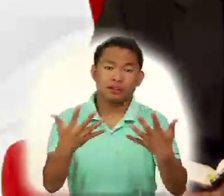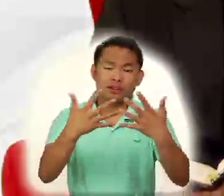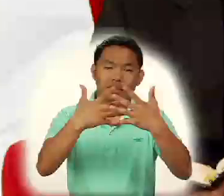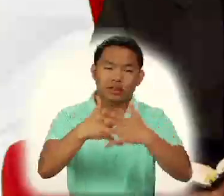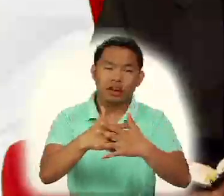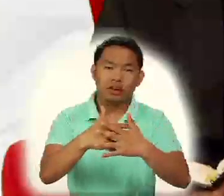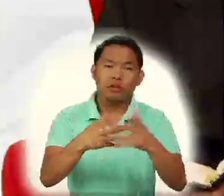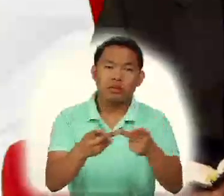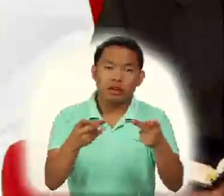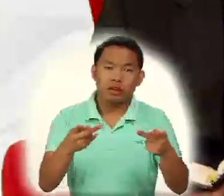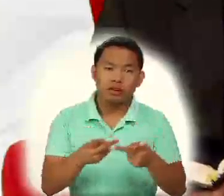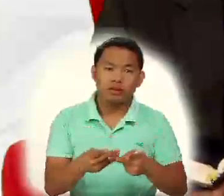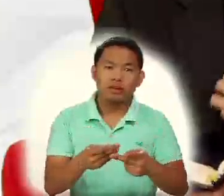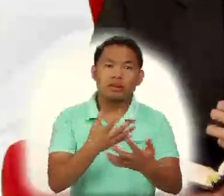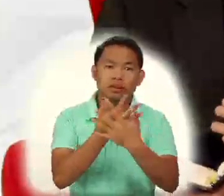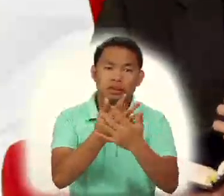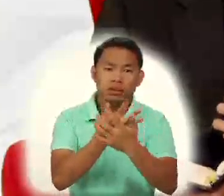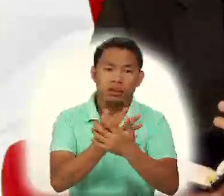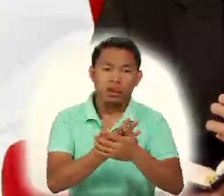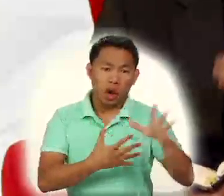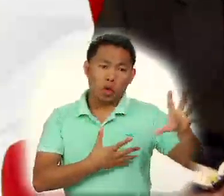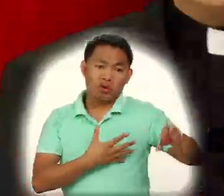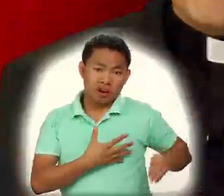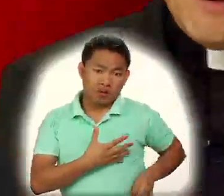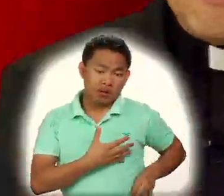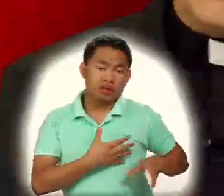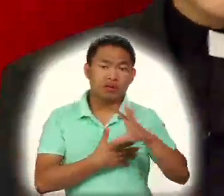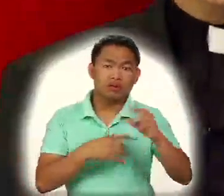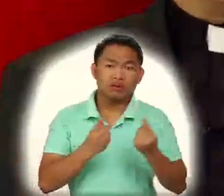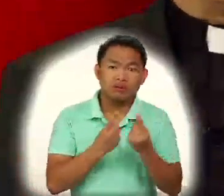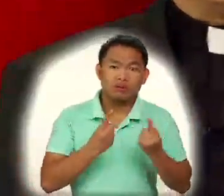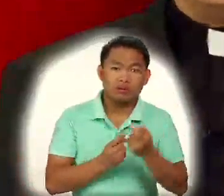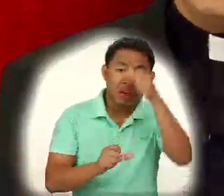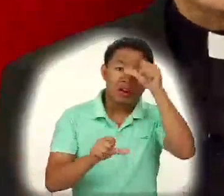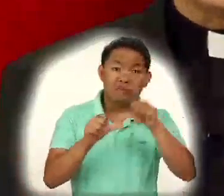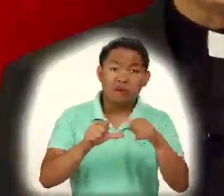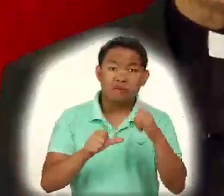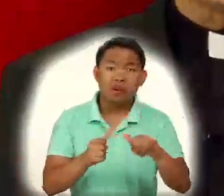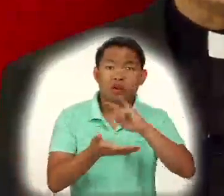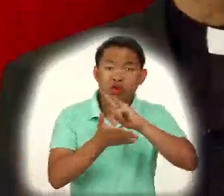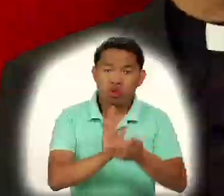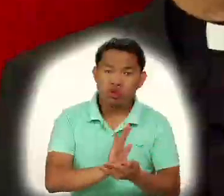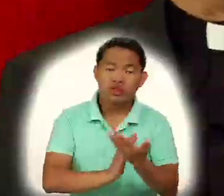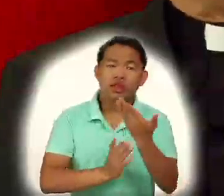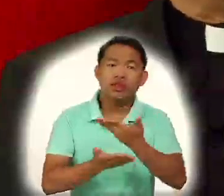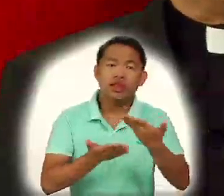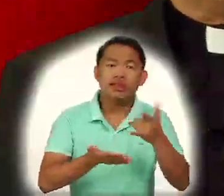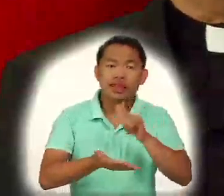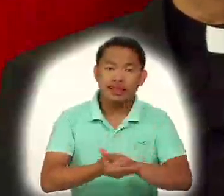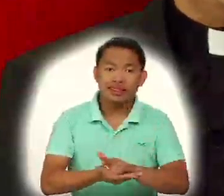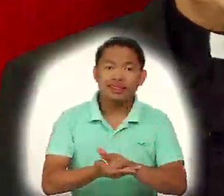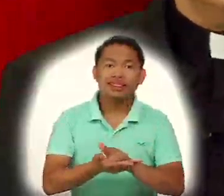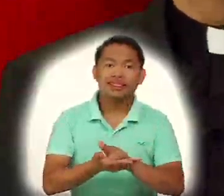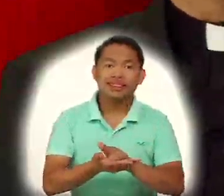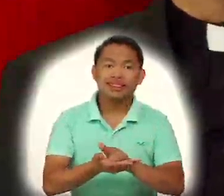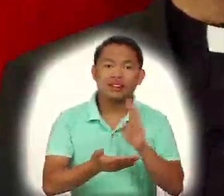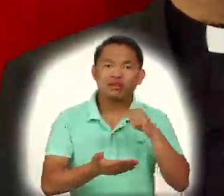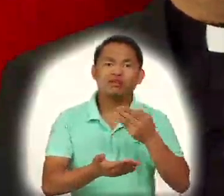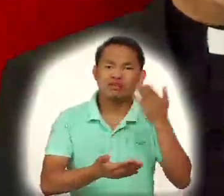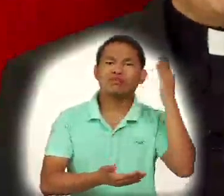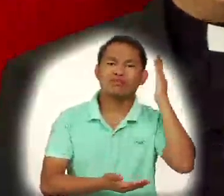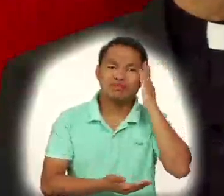of slavery, corruption, and sin. Remembering those things, then we